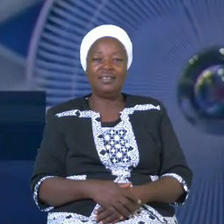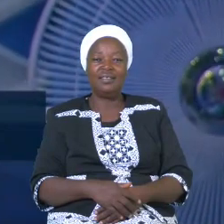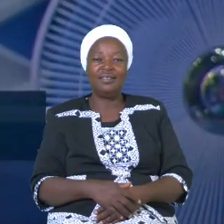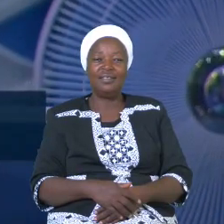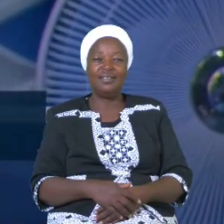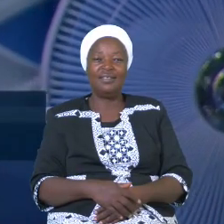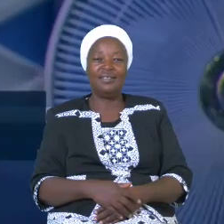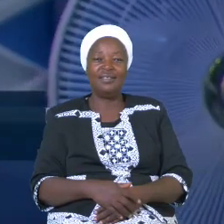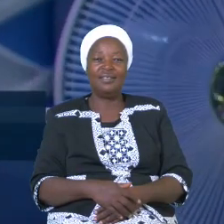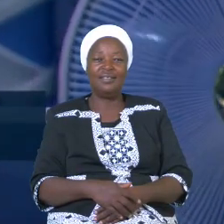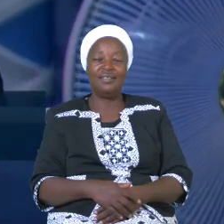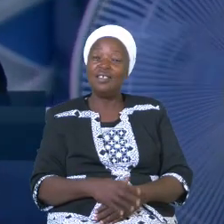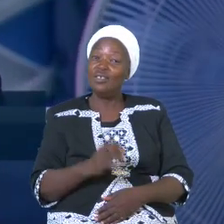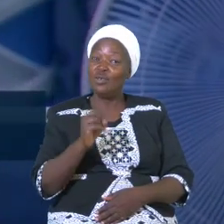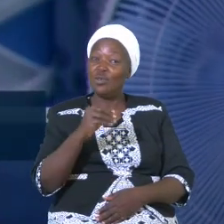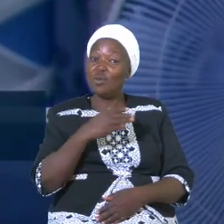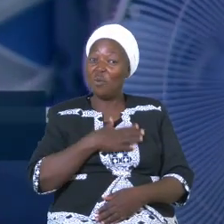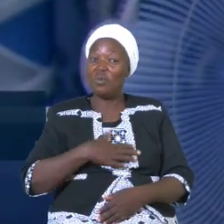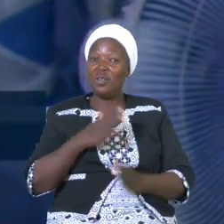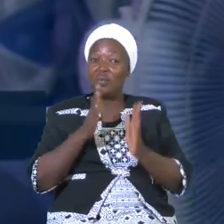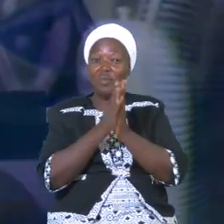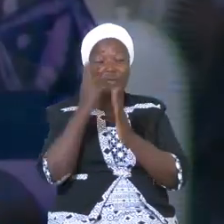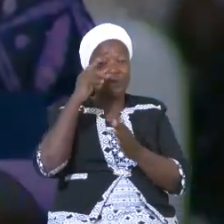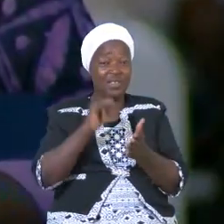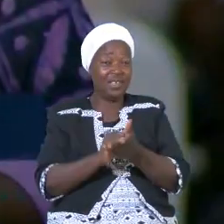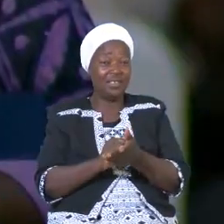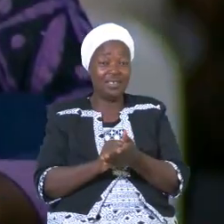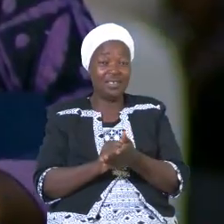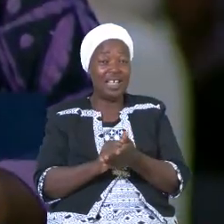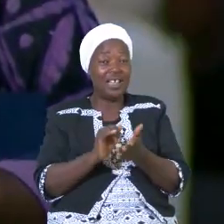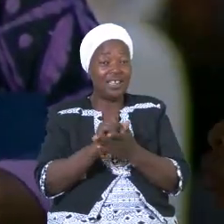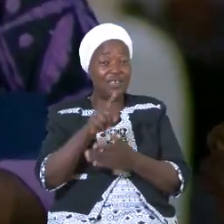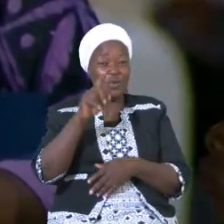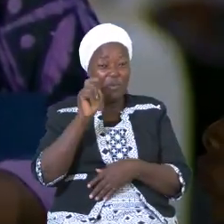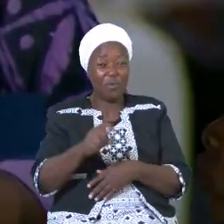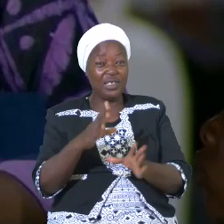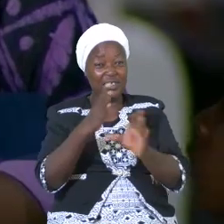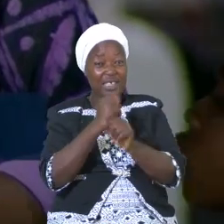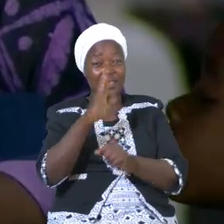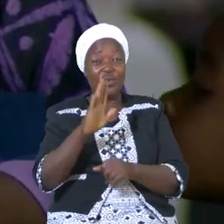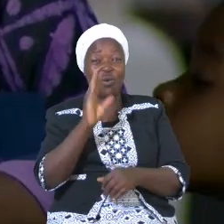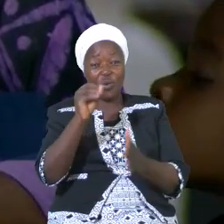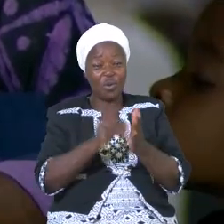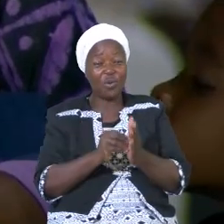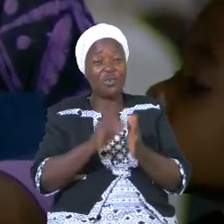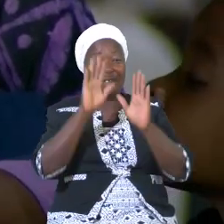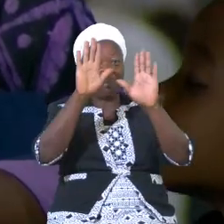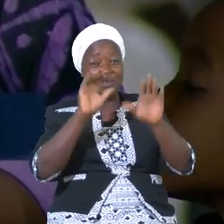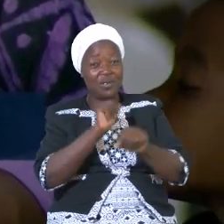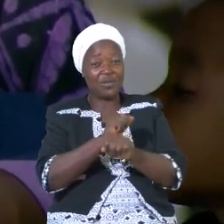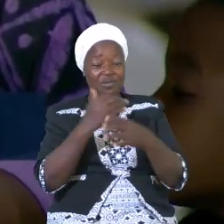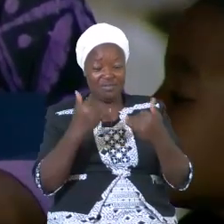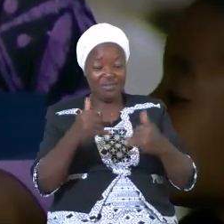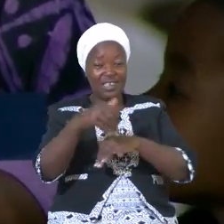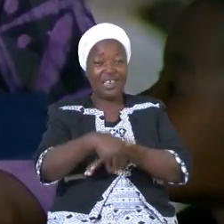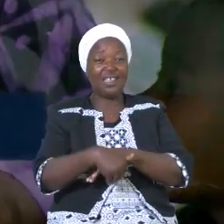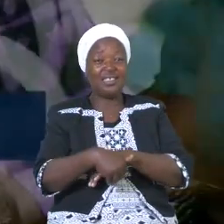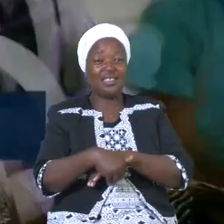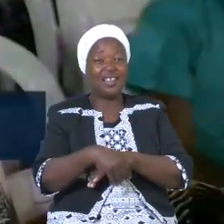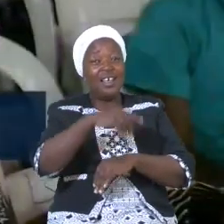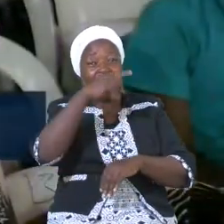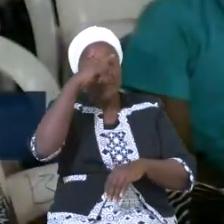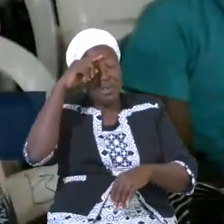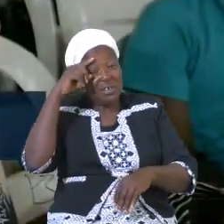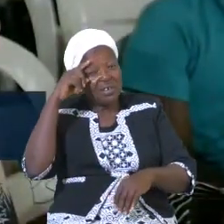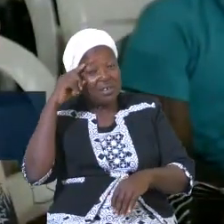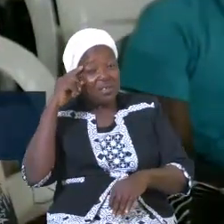and those online if you are in gatherings like these church gatherings church assemblies the